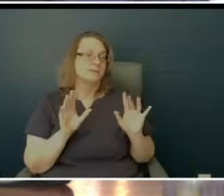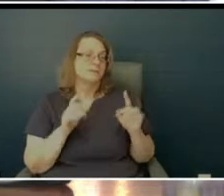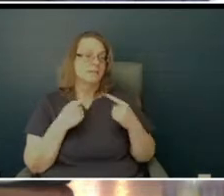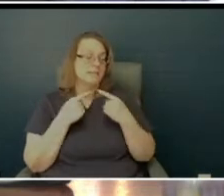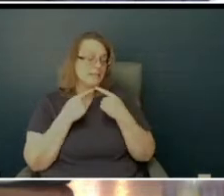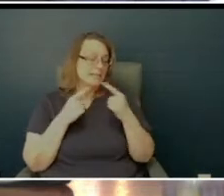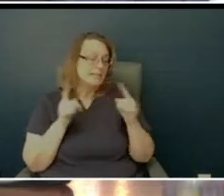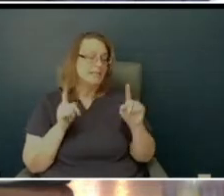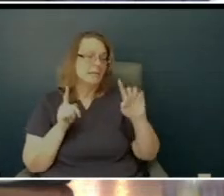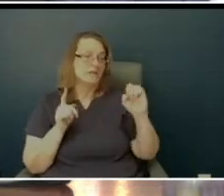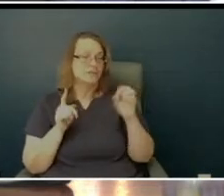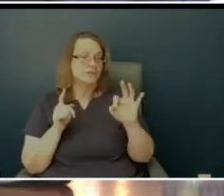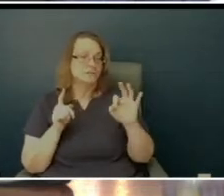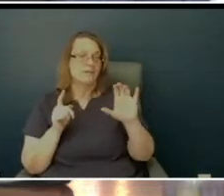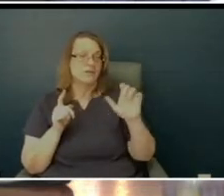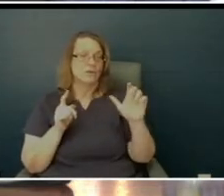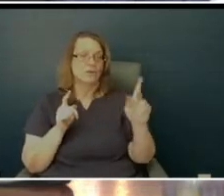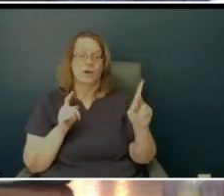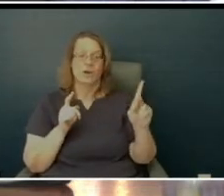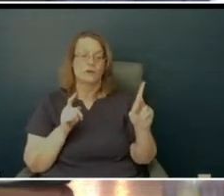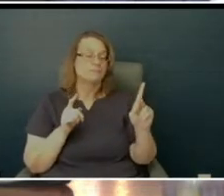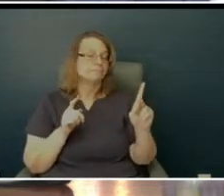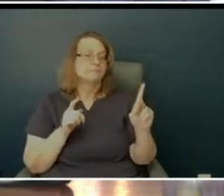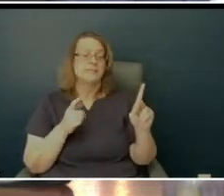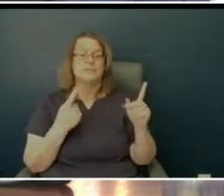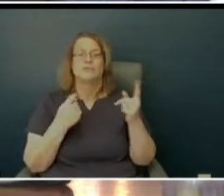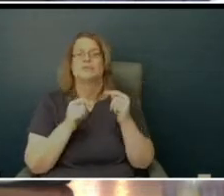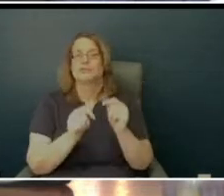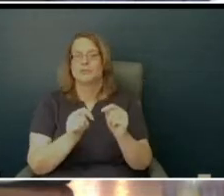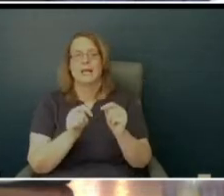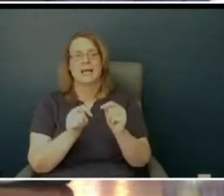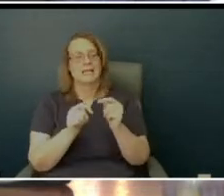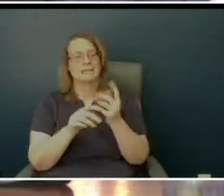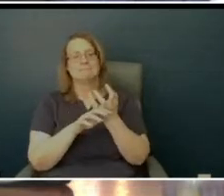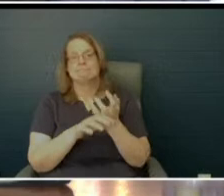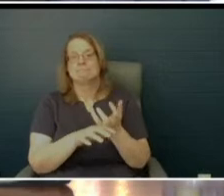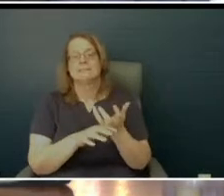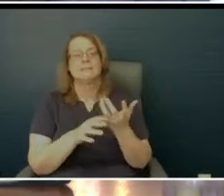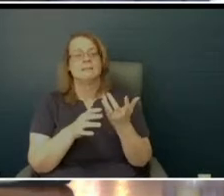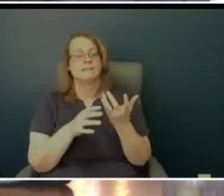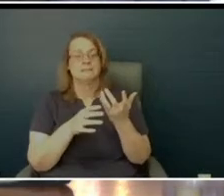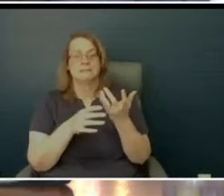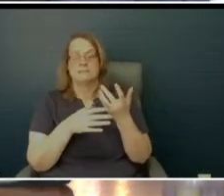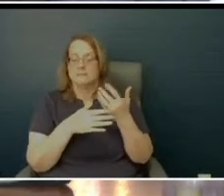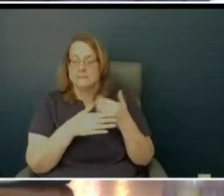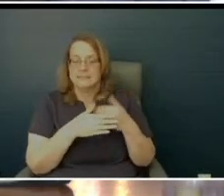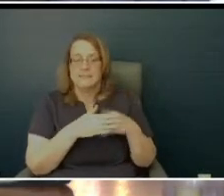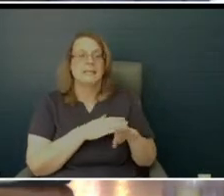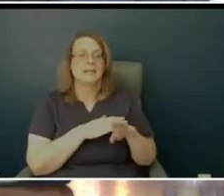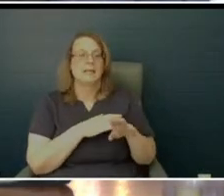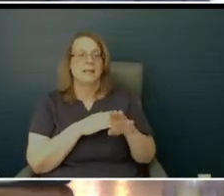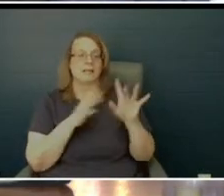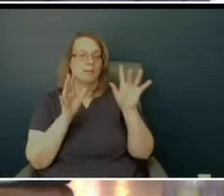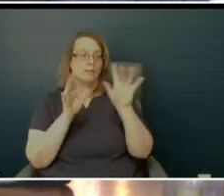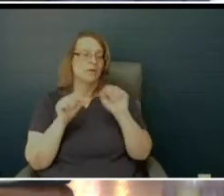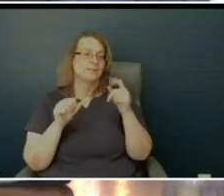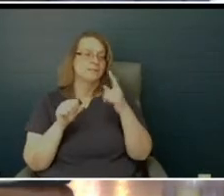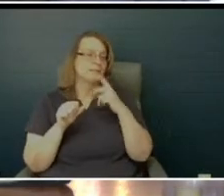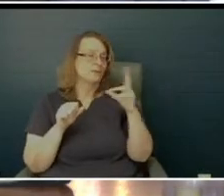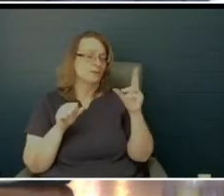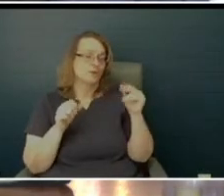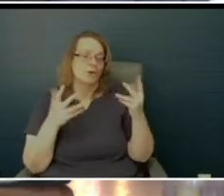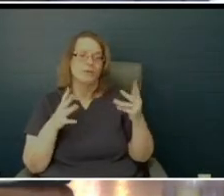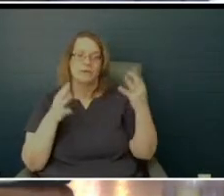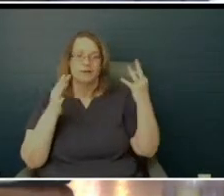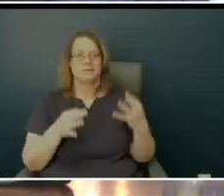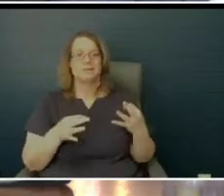Clark tried to scrape his way back and asked the president to reconsider. The president doubled down, said, no, I've made my decision. That's it. We're